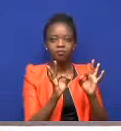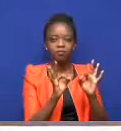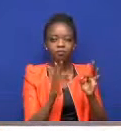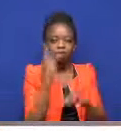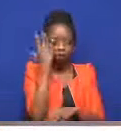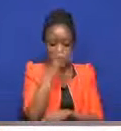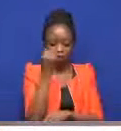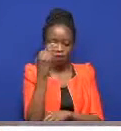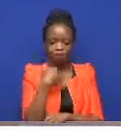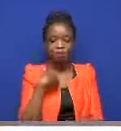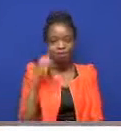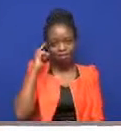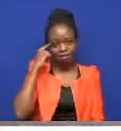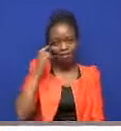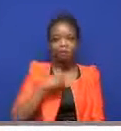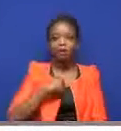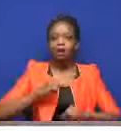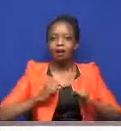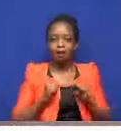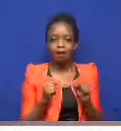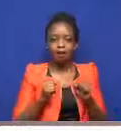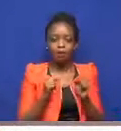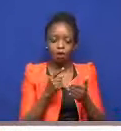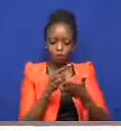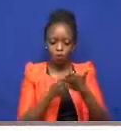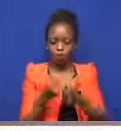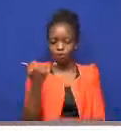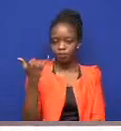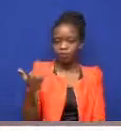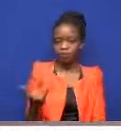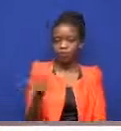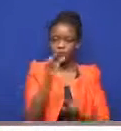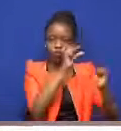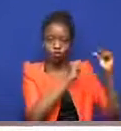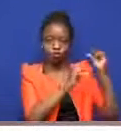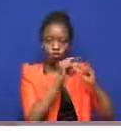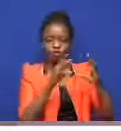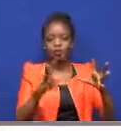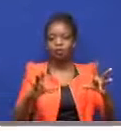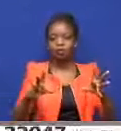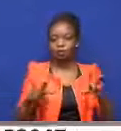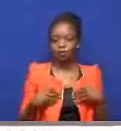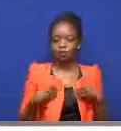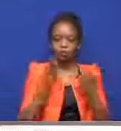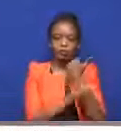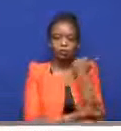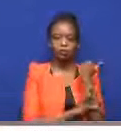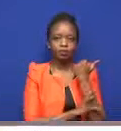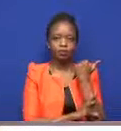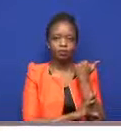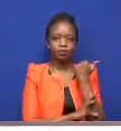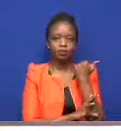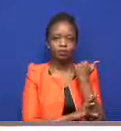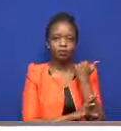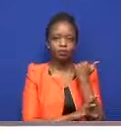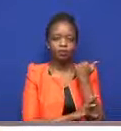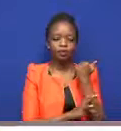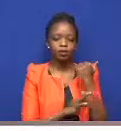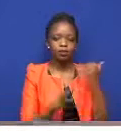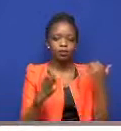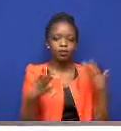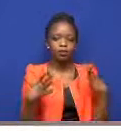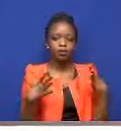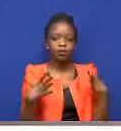I think I'm quite happy with what the young generation is embracing, especially in the country. Mm-hmm. What for many years have been termed as